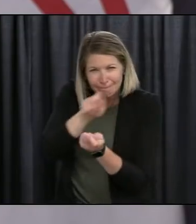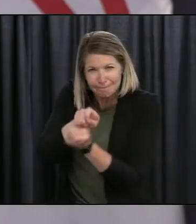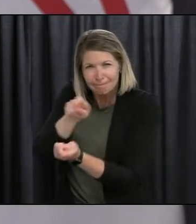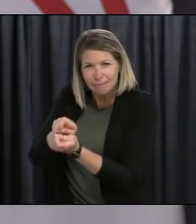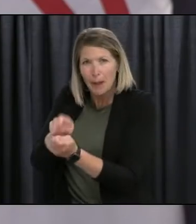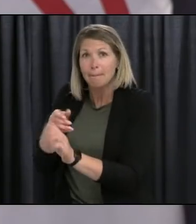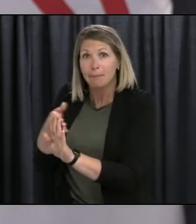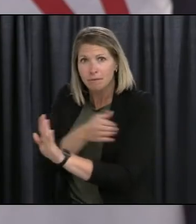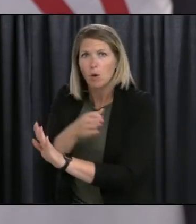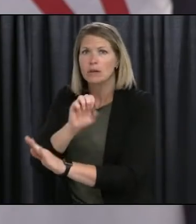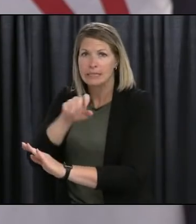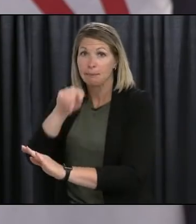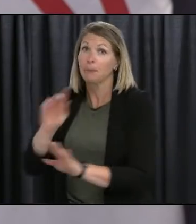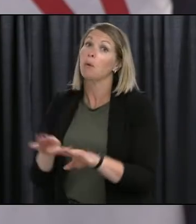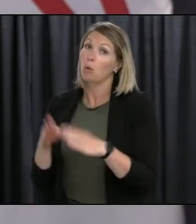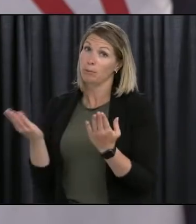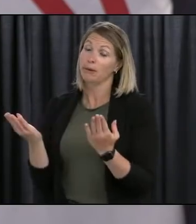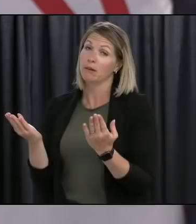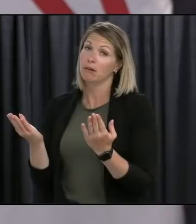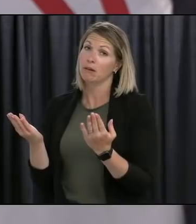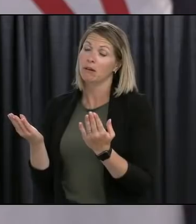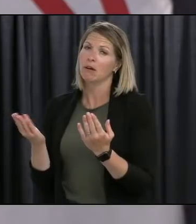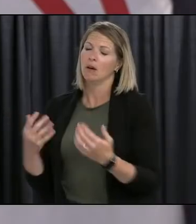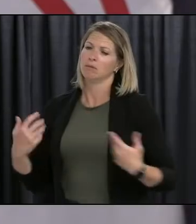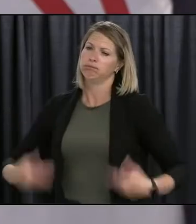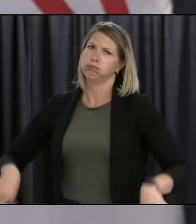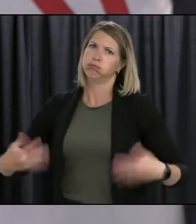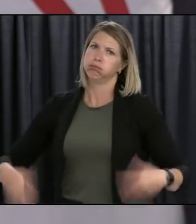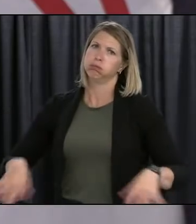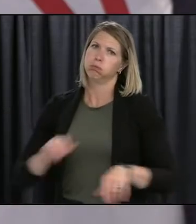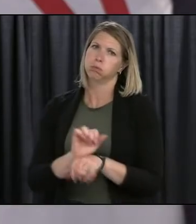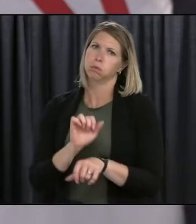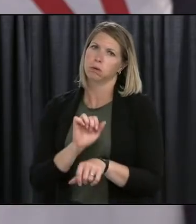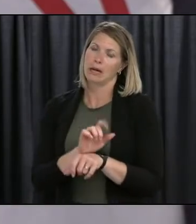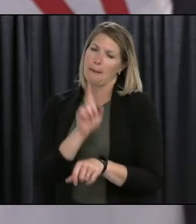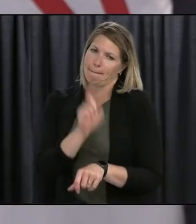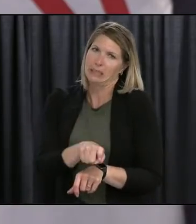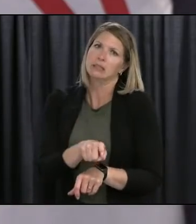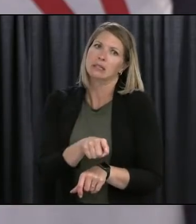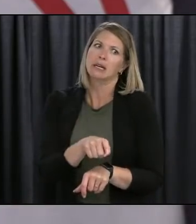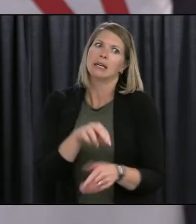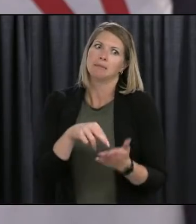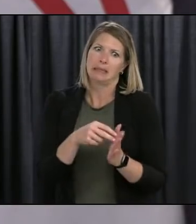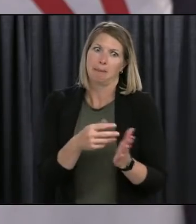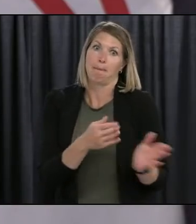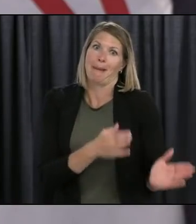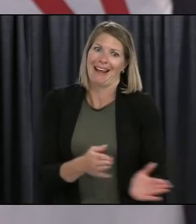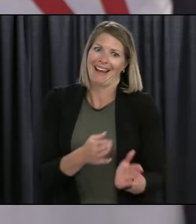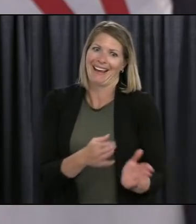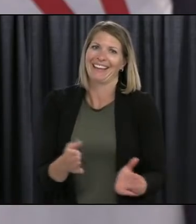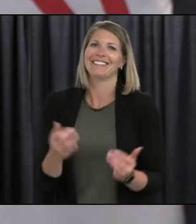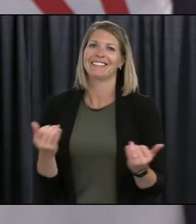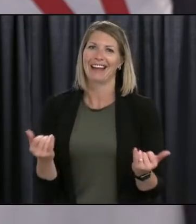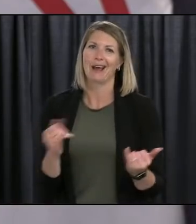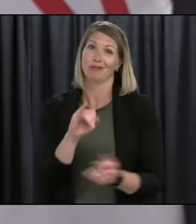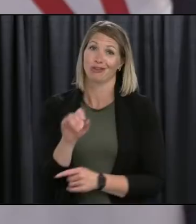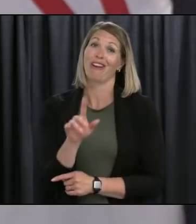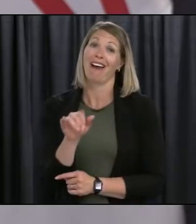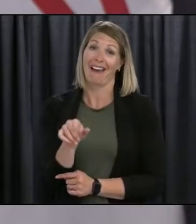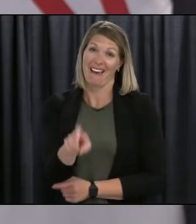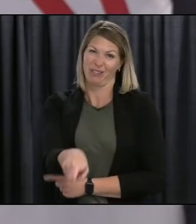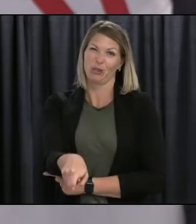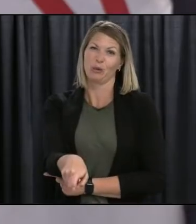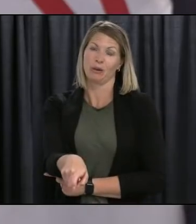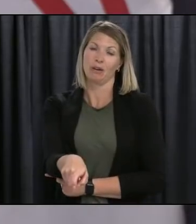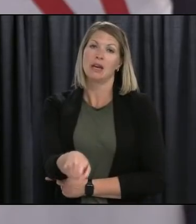3 scenarios. Of course, the optimal would be to return to school with health measures put in place, having all